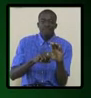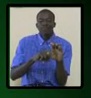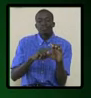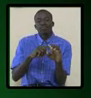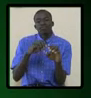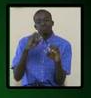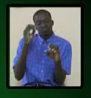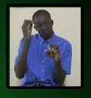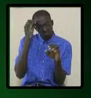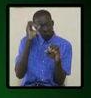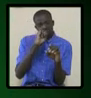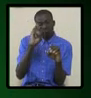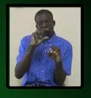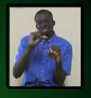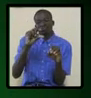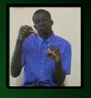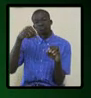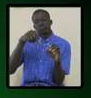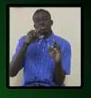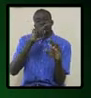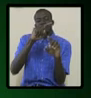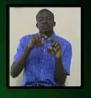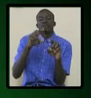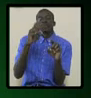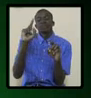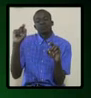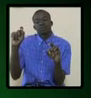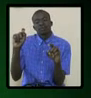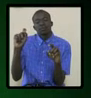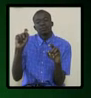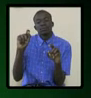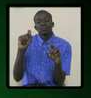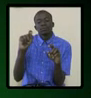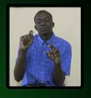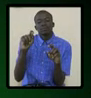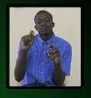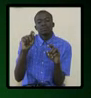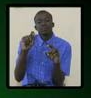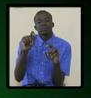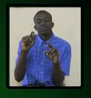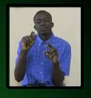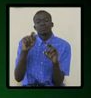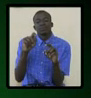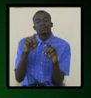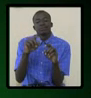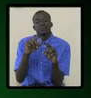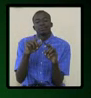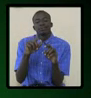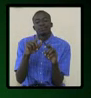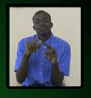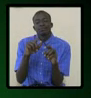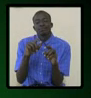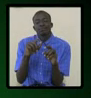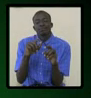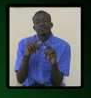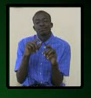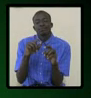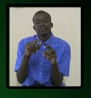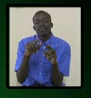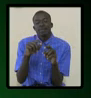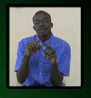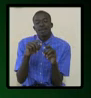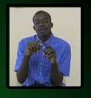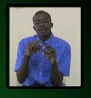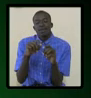Q divided by T. Explain that electrical current is determined by the flow of charges and